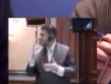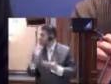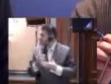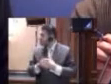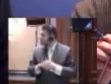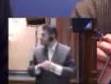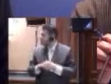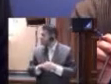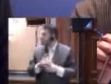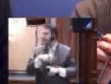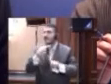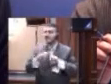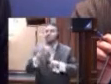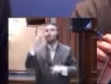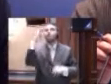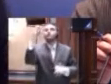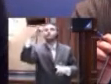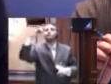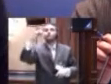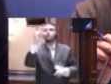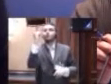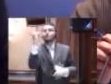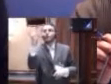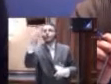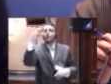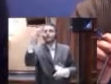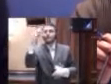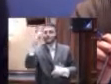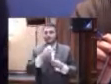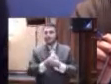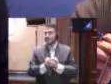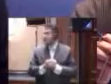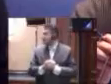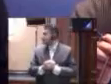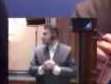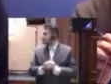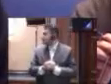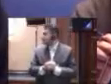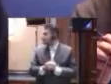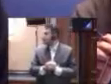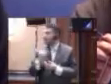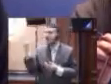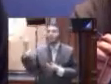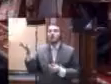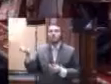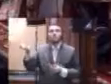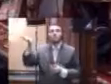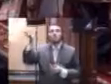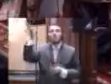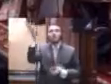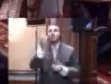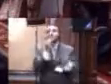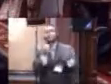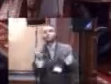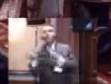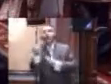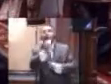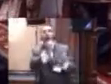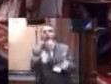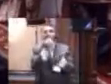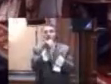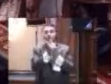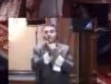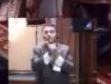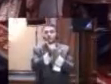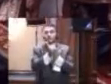and Senior Political Advisor of the PRI presidential candidate in 2000. He's going to speak in Spanish,